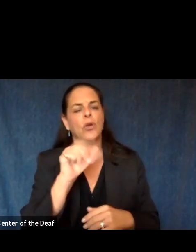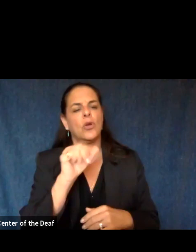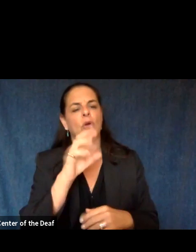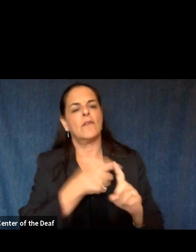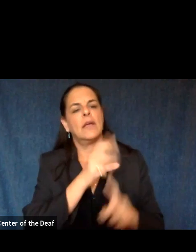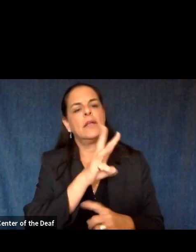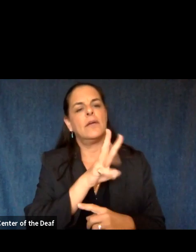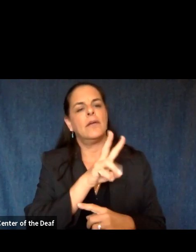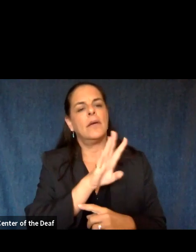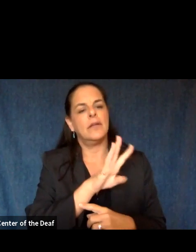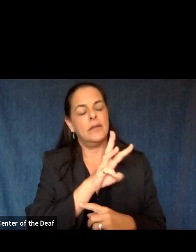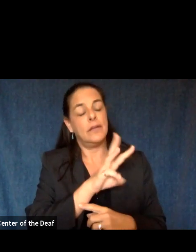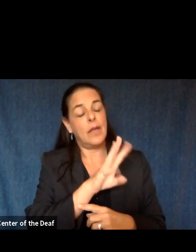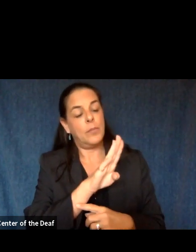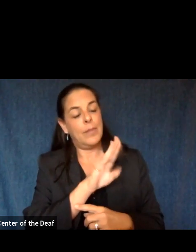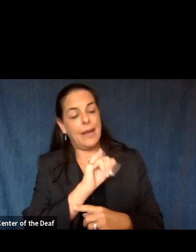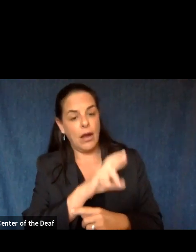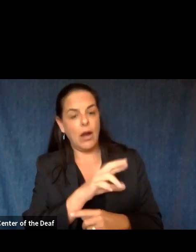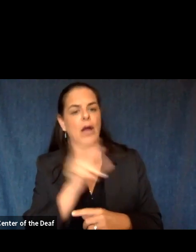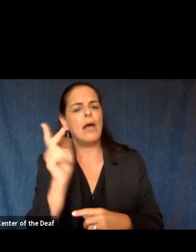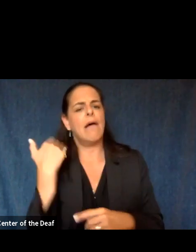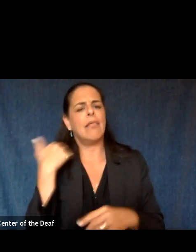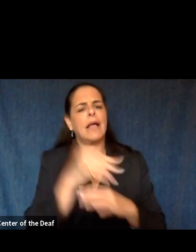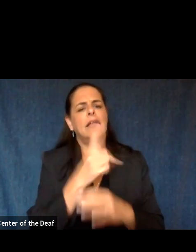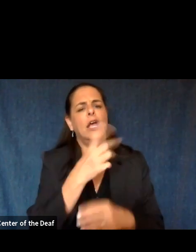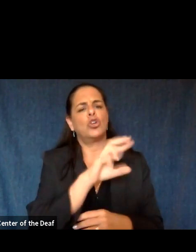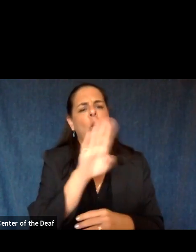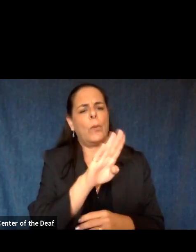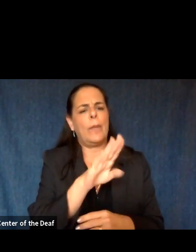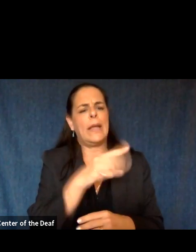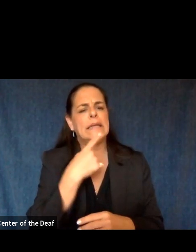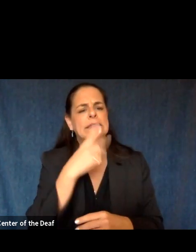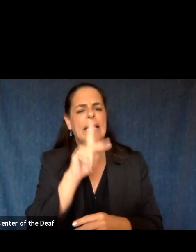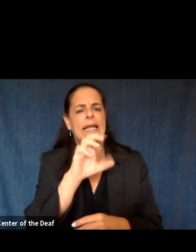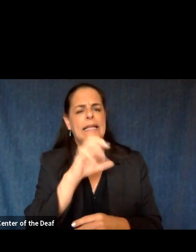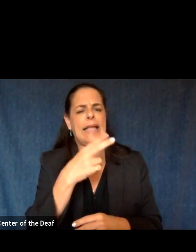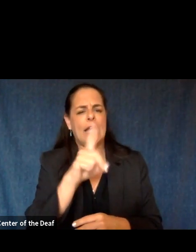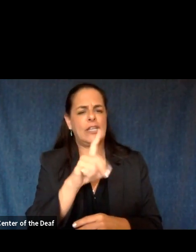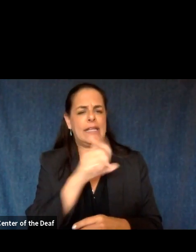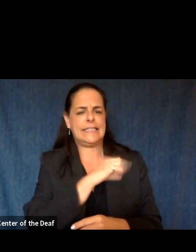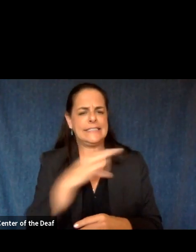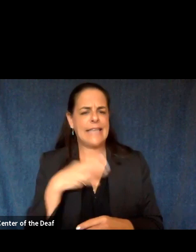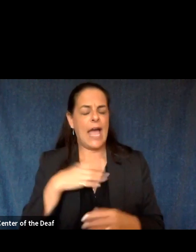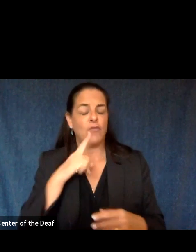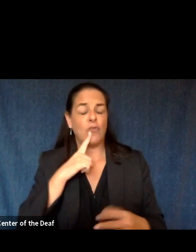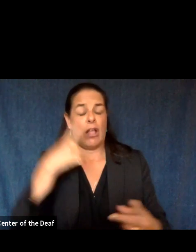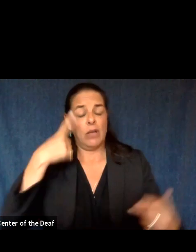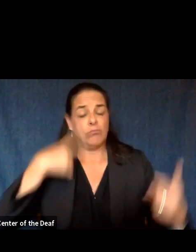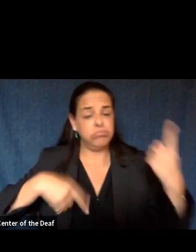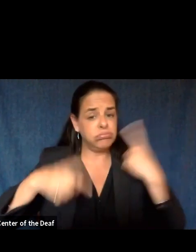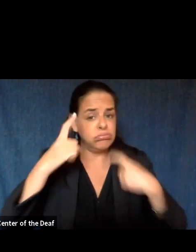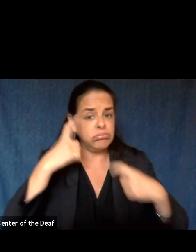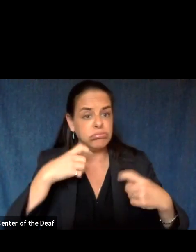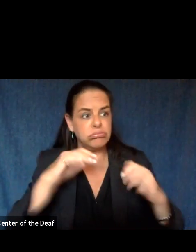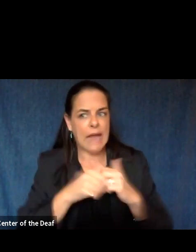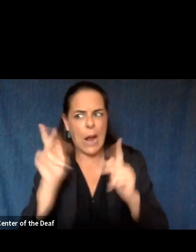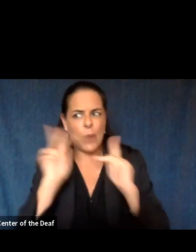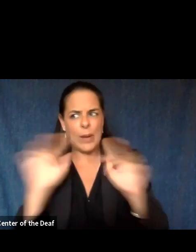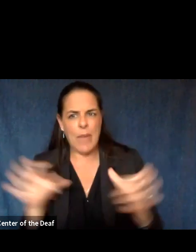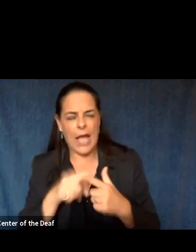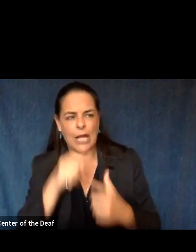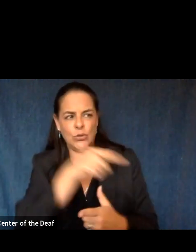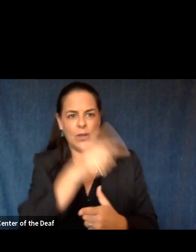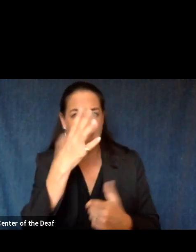WBIR, last night Dr. B mentioned KCHD staff have been in tears because of the way they're treated while trying to enforce regulations. Mm-hmm. What kinds